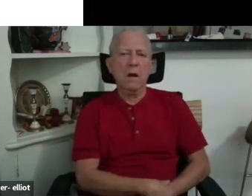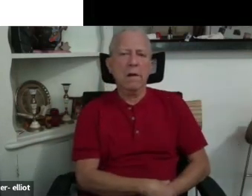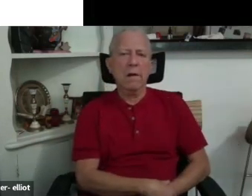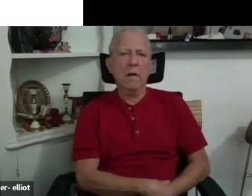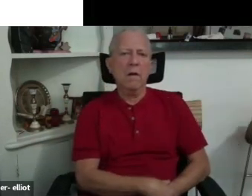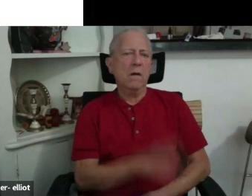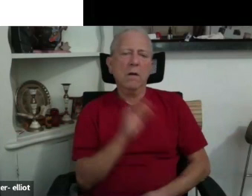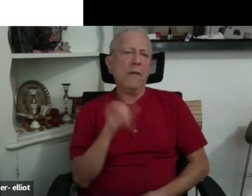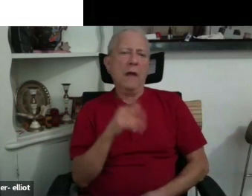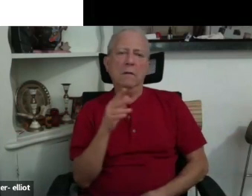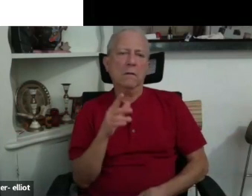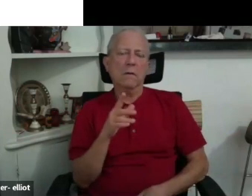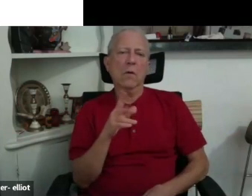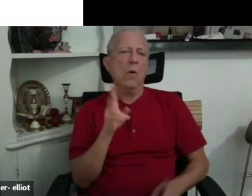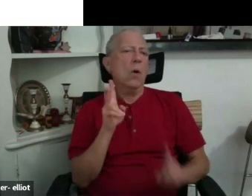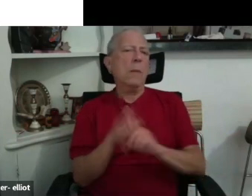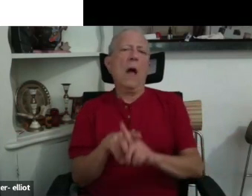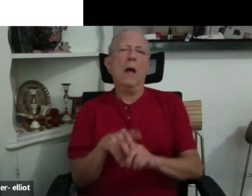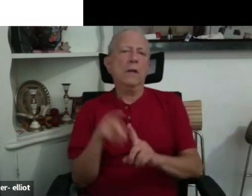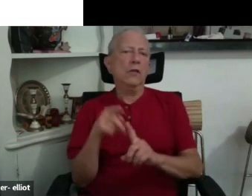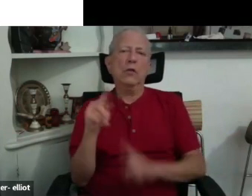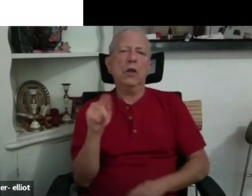it applies to TSO